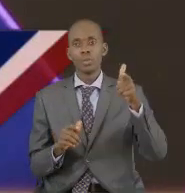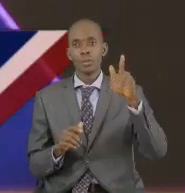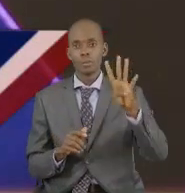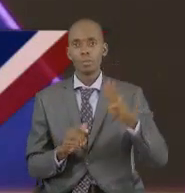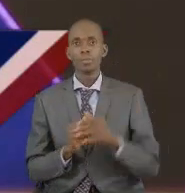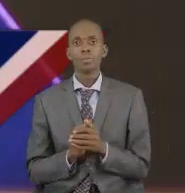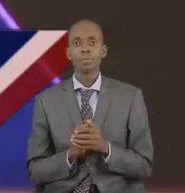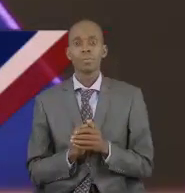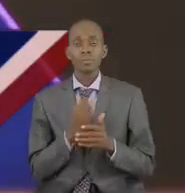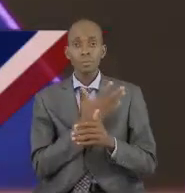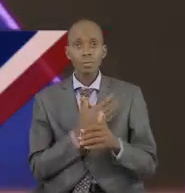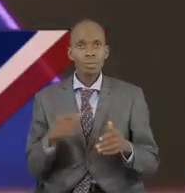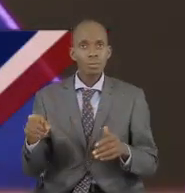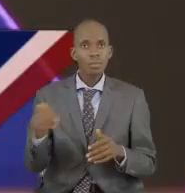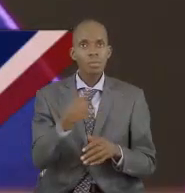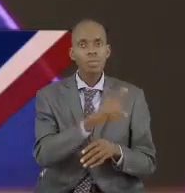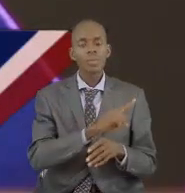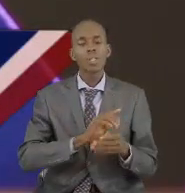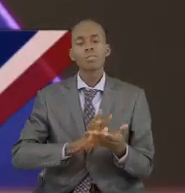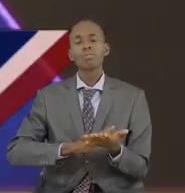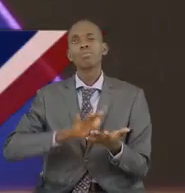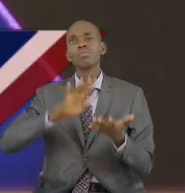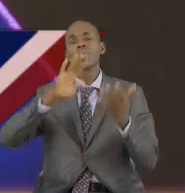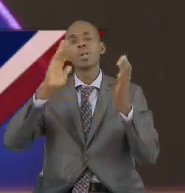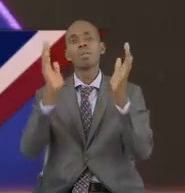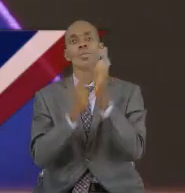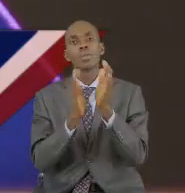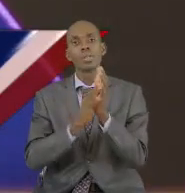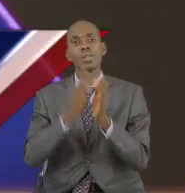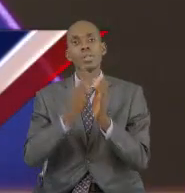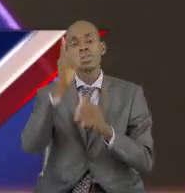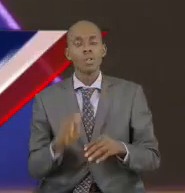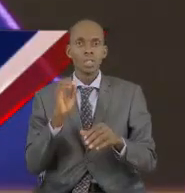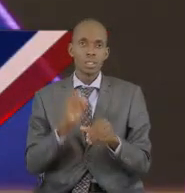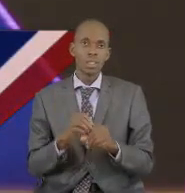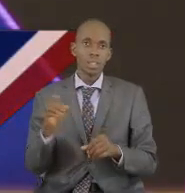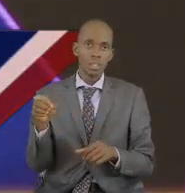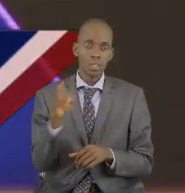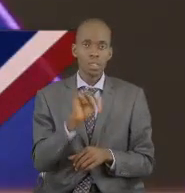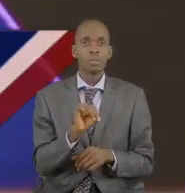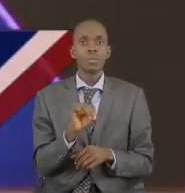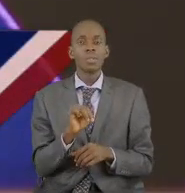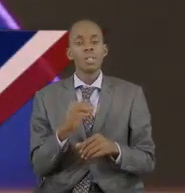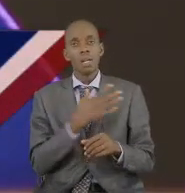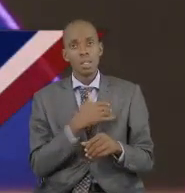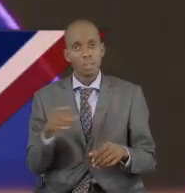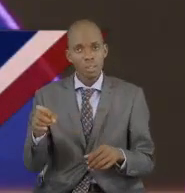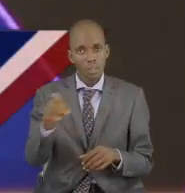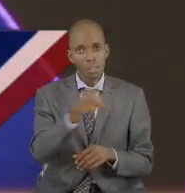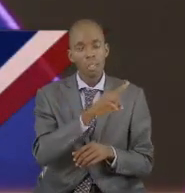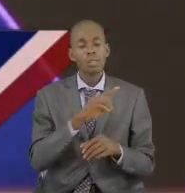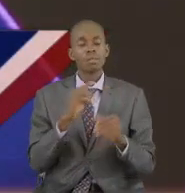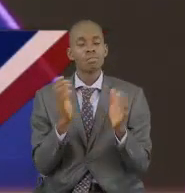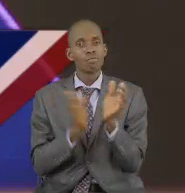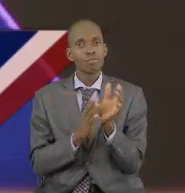they glorified God in me, and they glorified God in